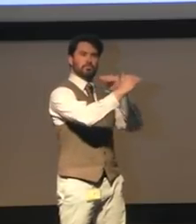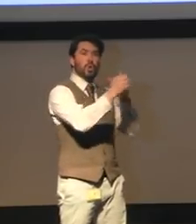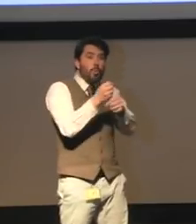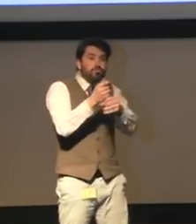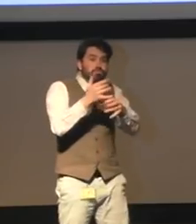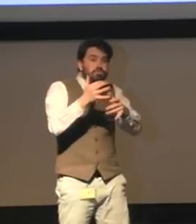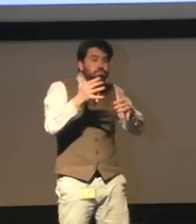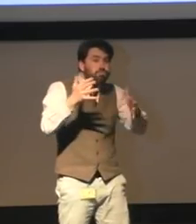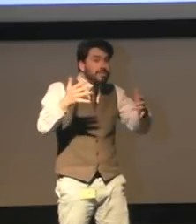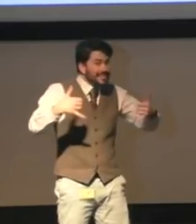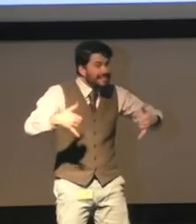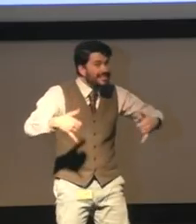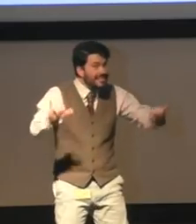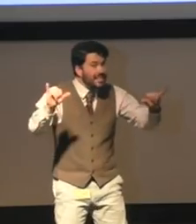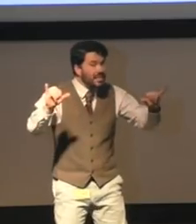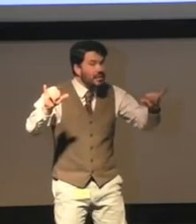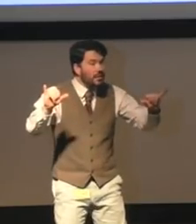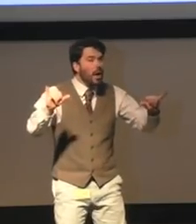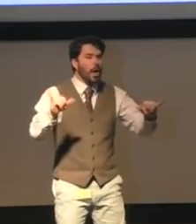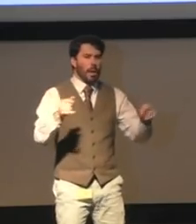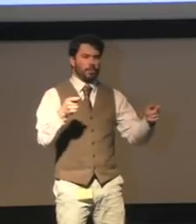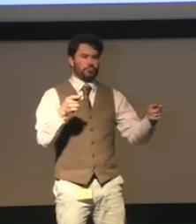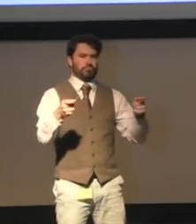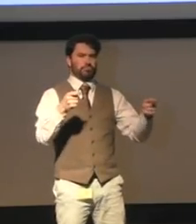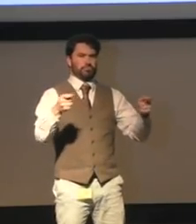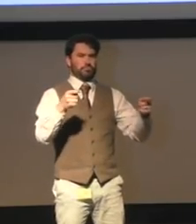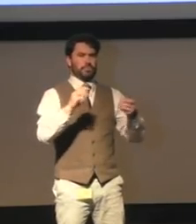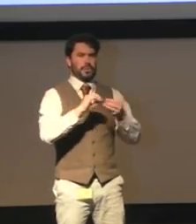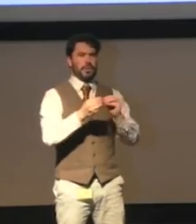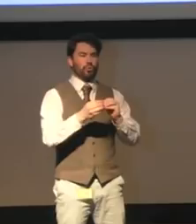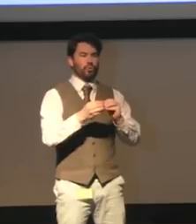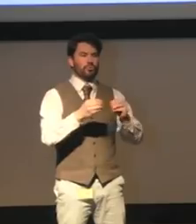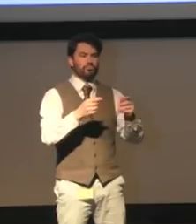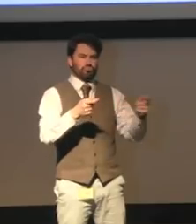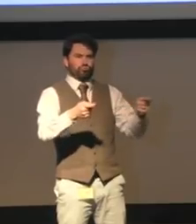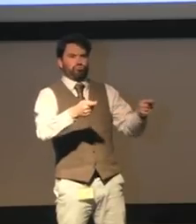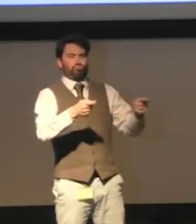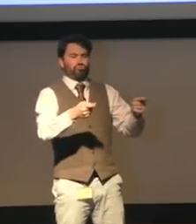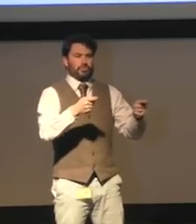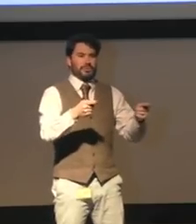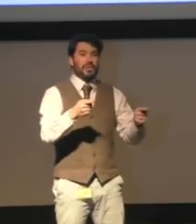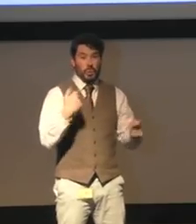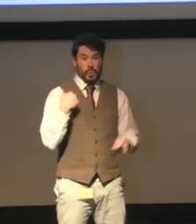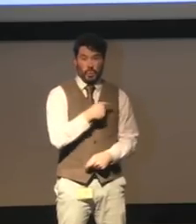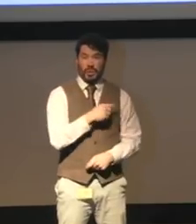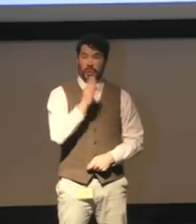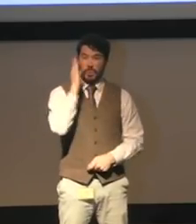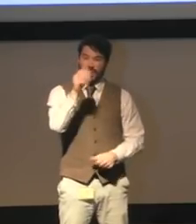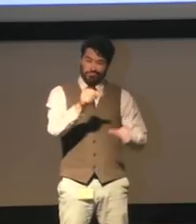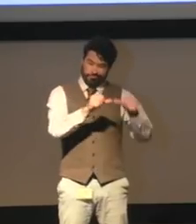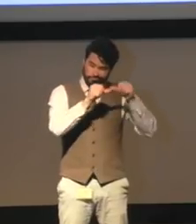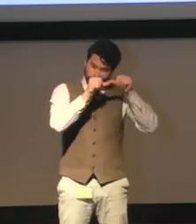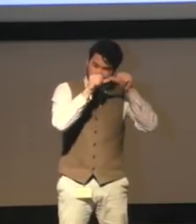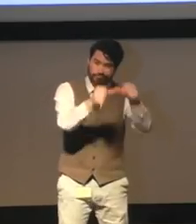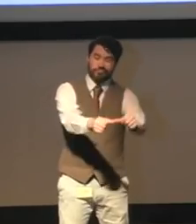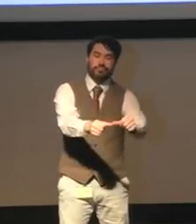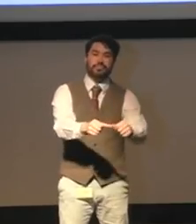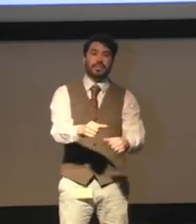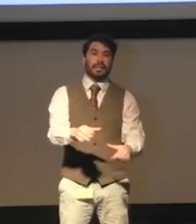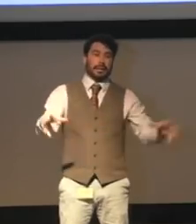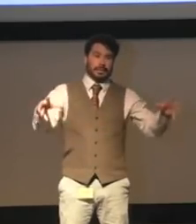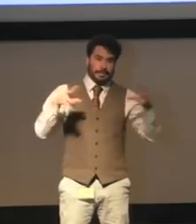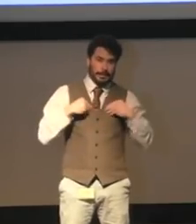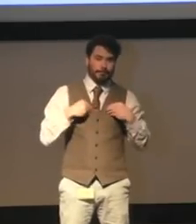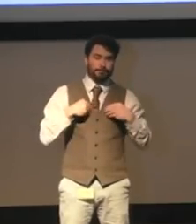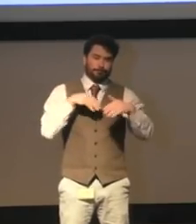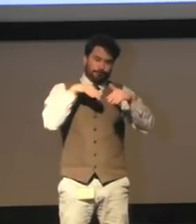of time. And what I mean by that is that we're going to be managing COVID-related disease and non-COVID patients that require care in the